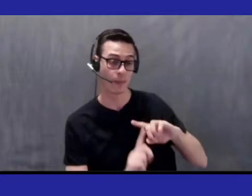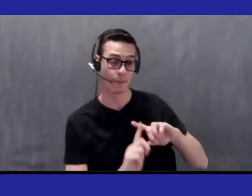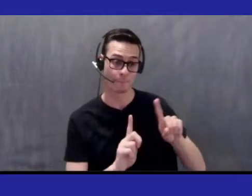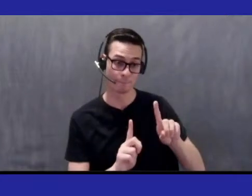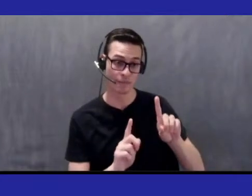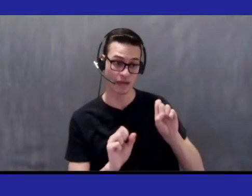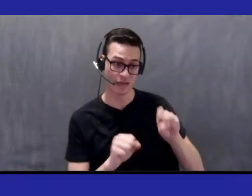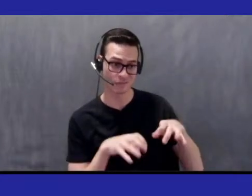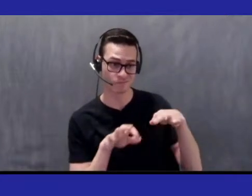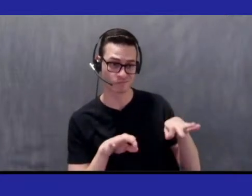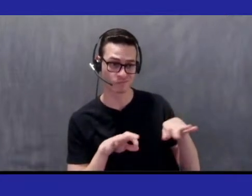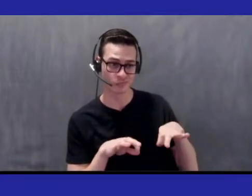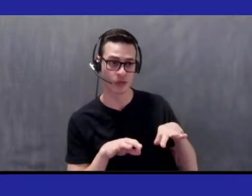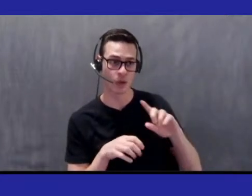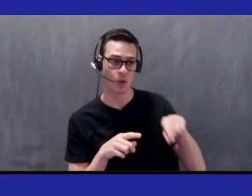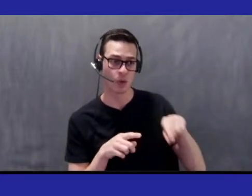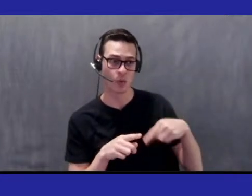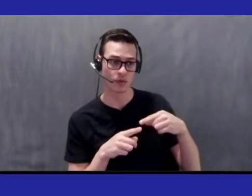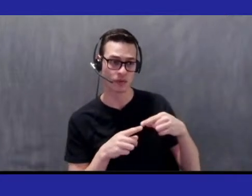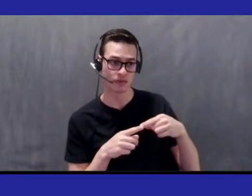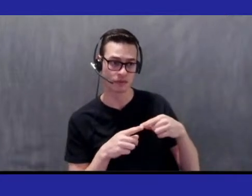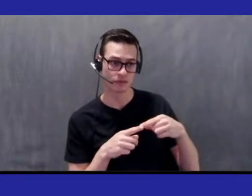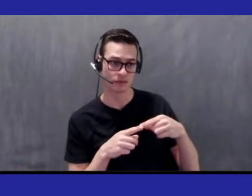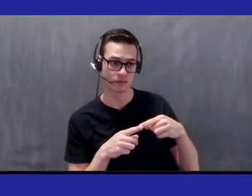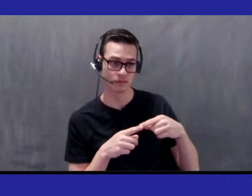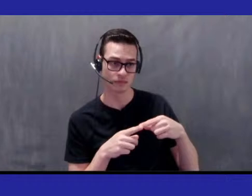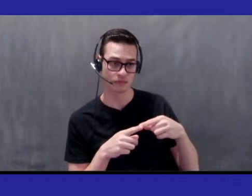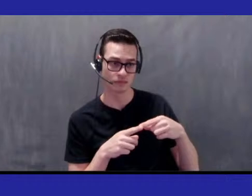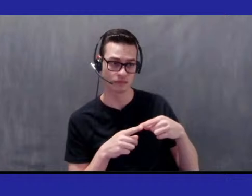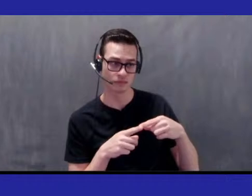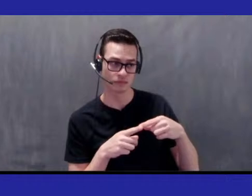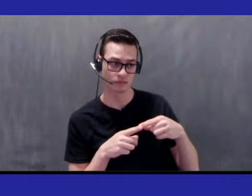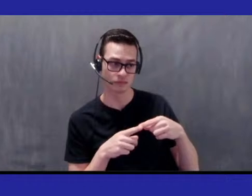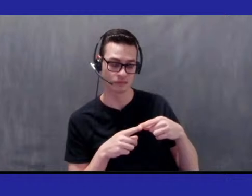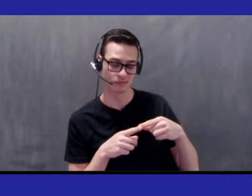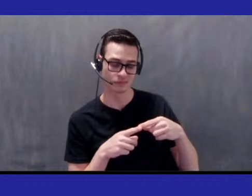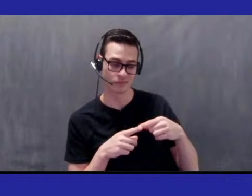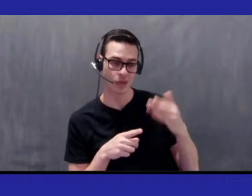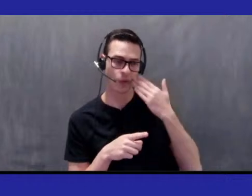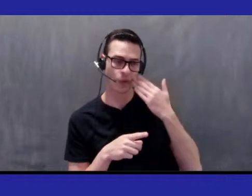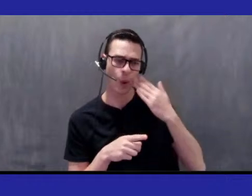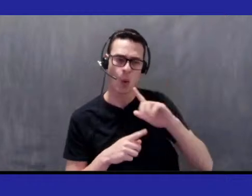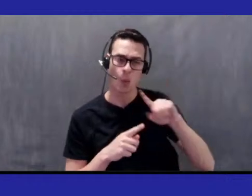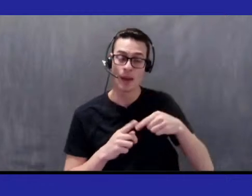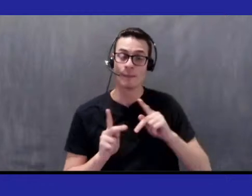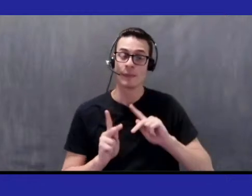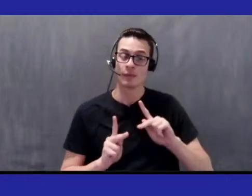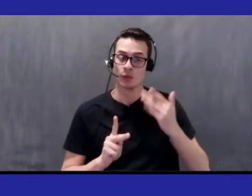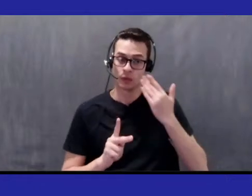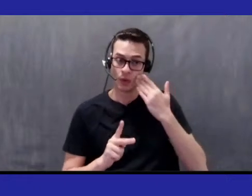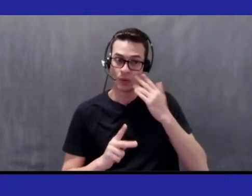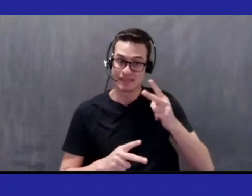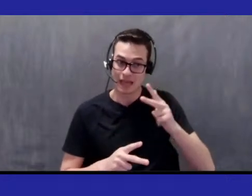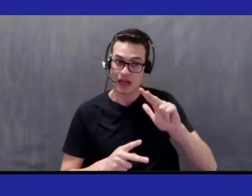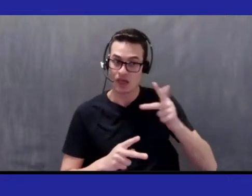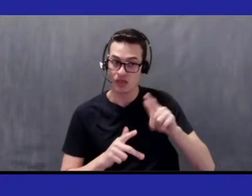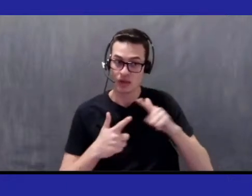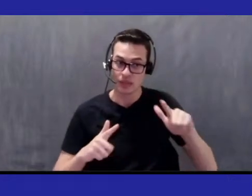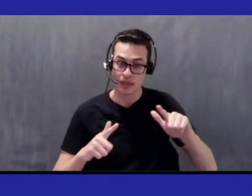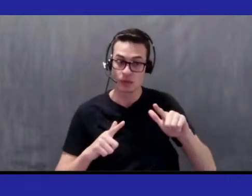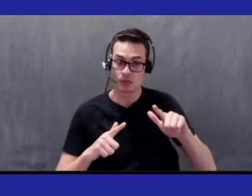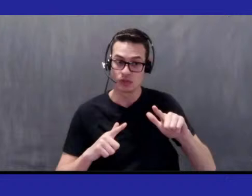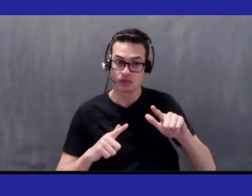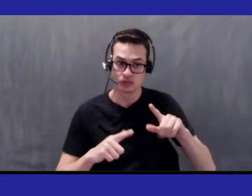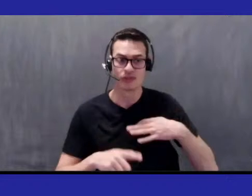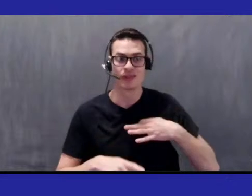through I think it's a personal moment of giving back as well when people speak a second language. I can tell you when new employees walk in the door and